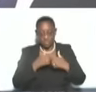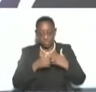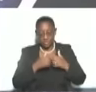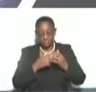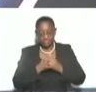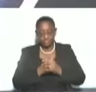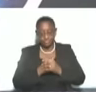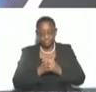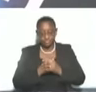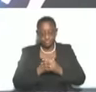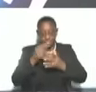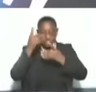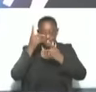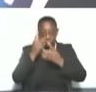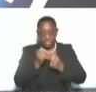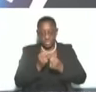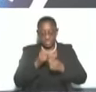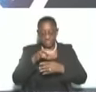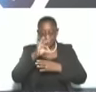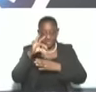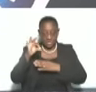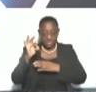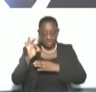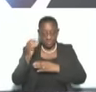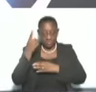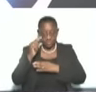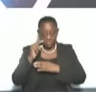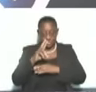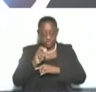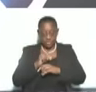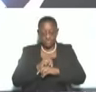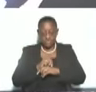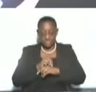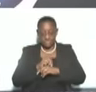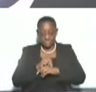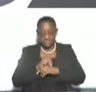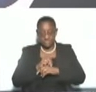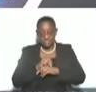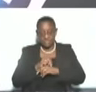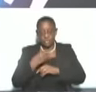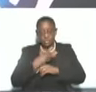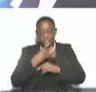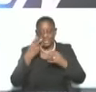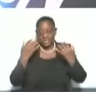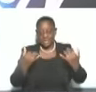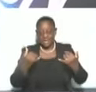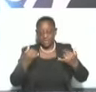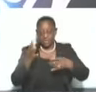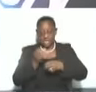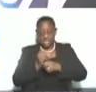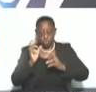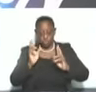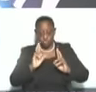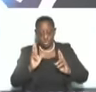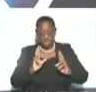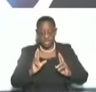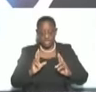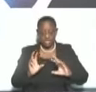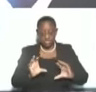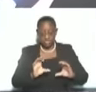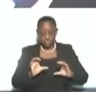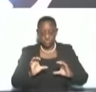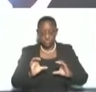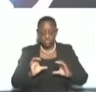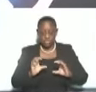Trying to find out from the nurses, and in particular, what we call the novice nurse. So we're now getting ready to do a